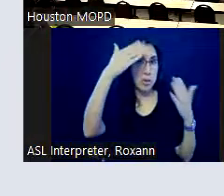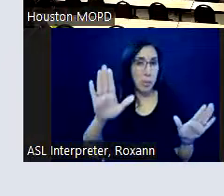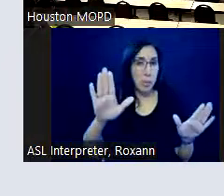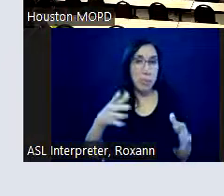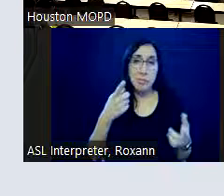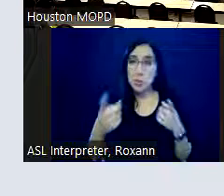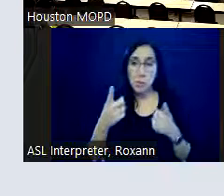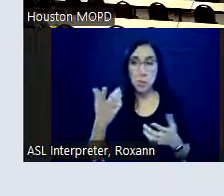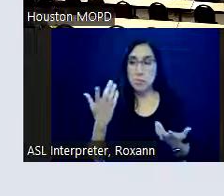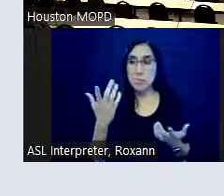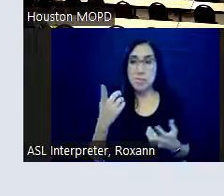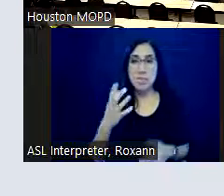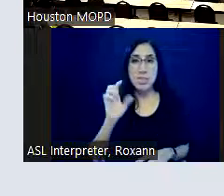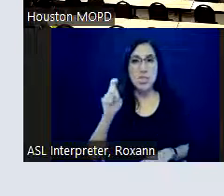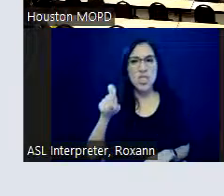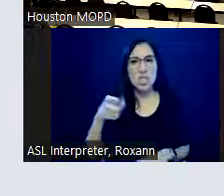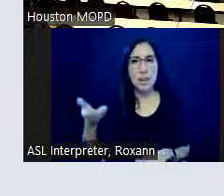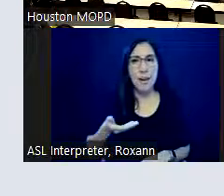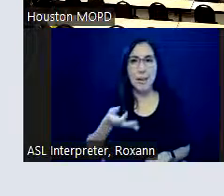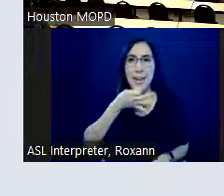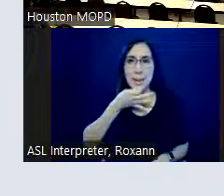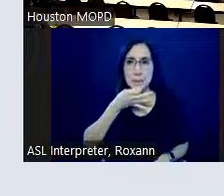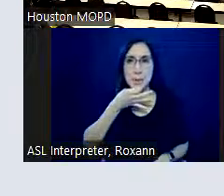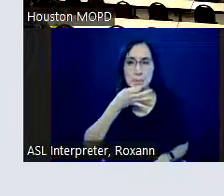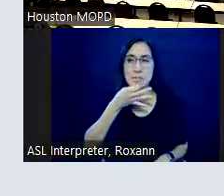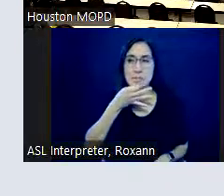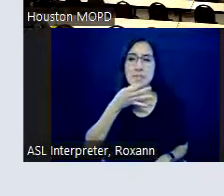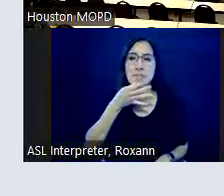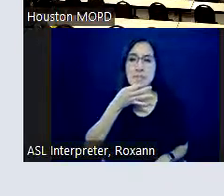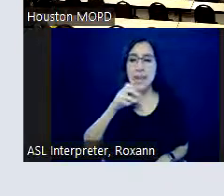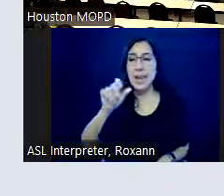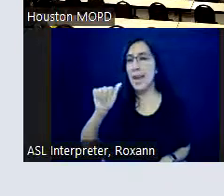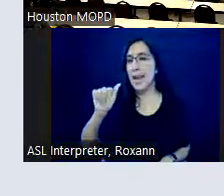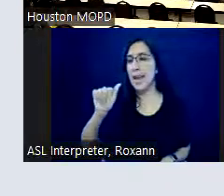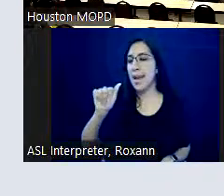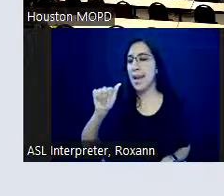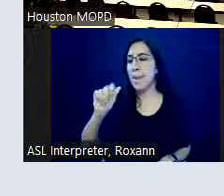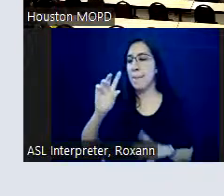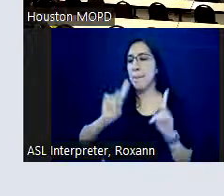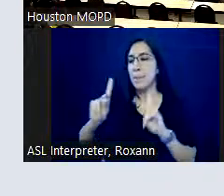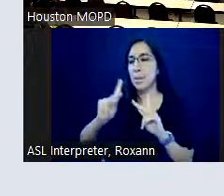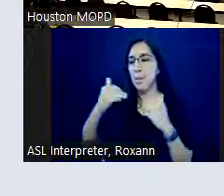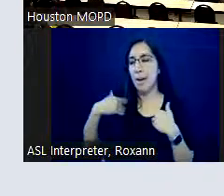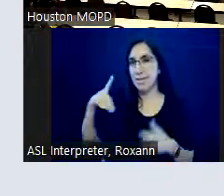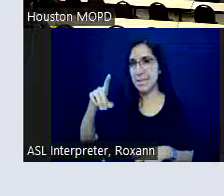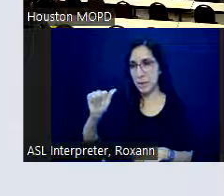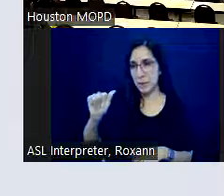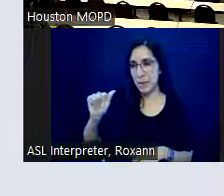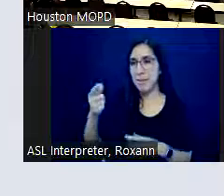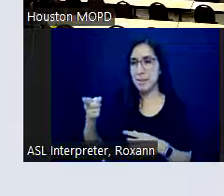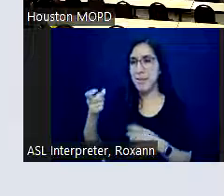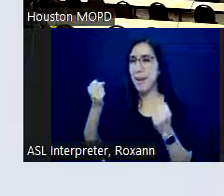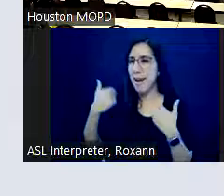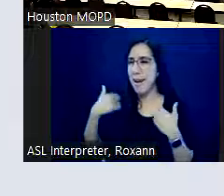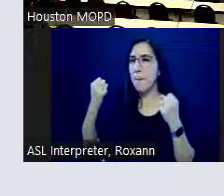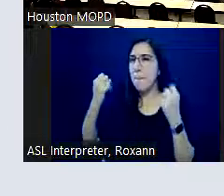There are experts in the field of disabilities that can truly that work in this field, so they know